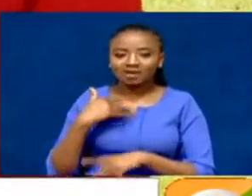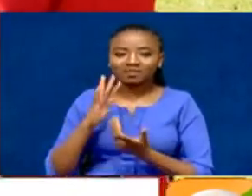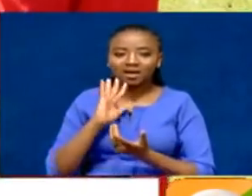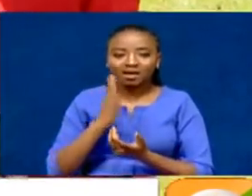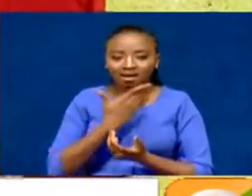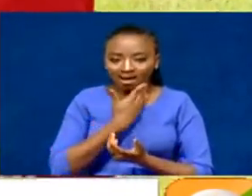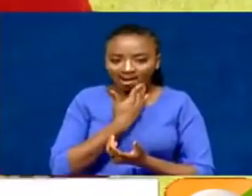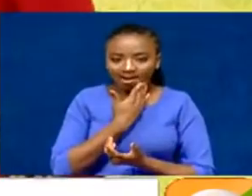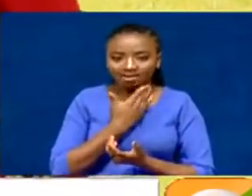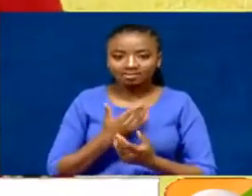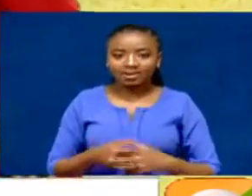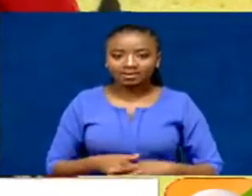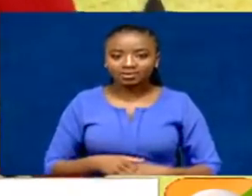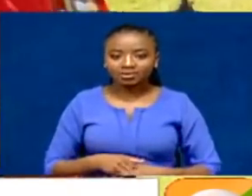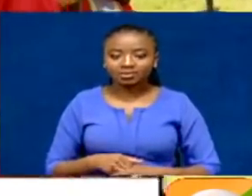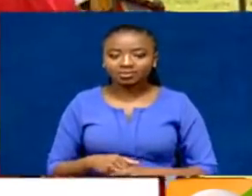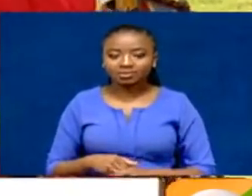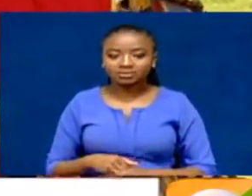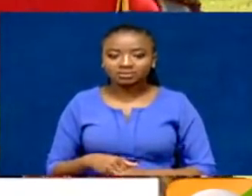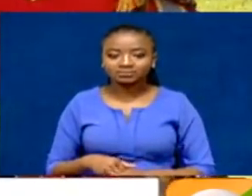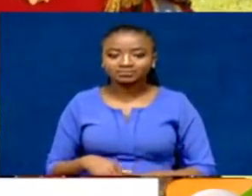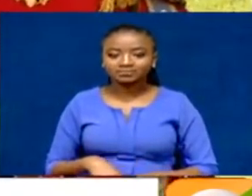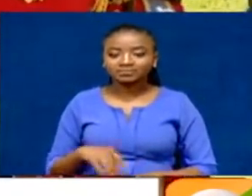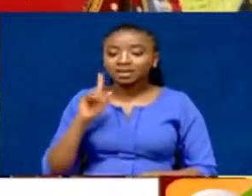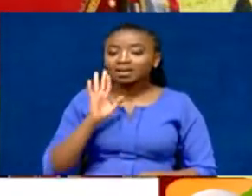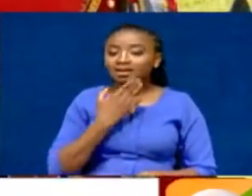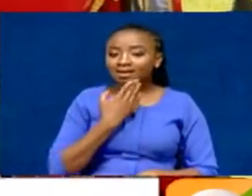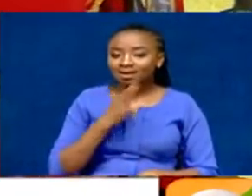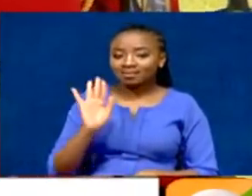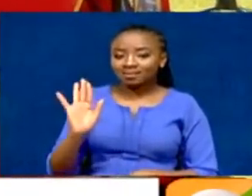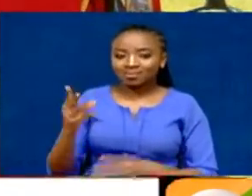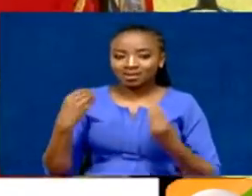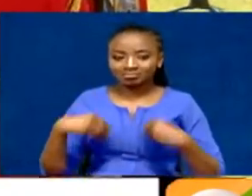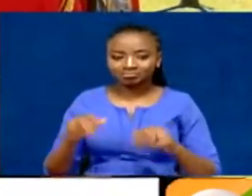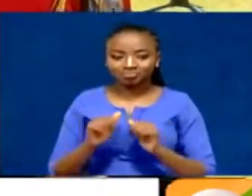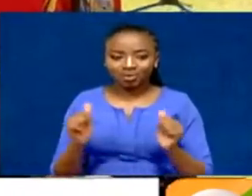regimental colour to the two chosen officers, known as the colour officers.